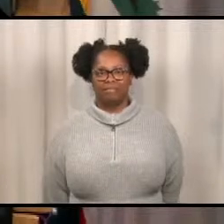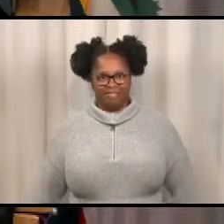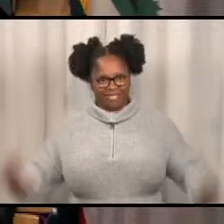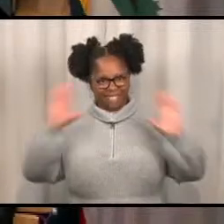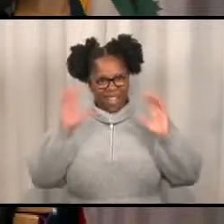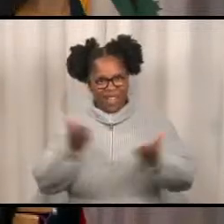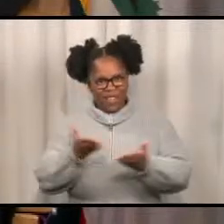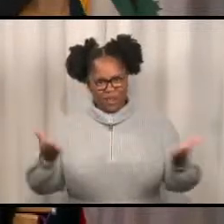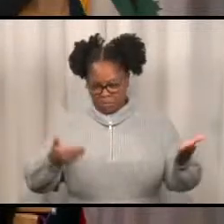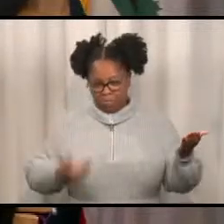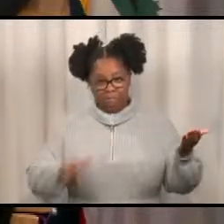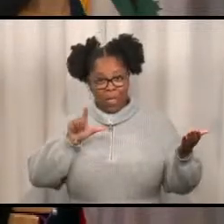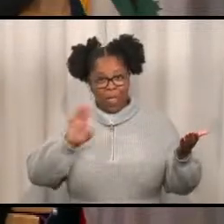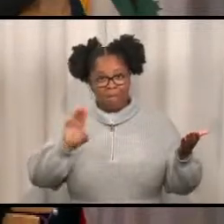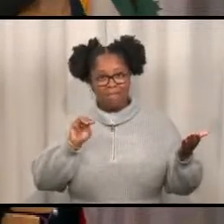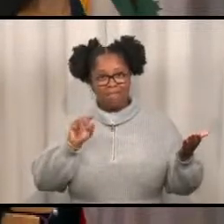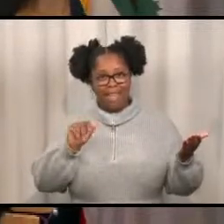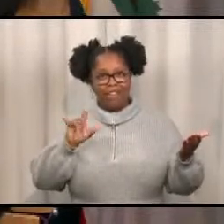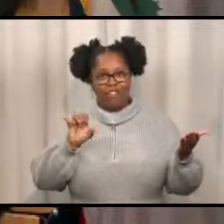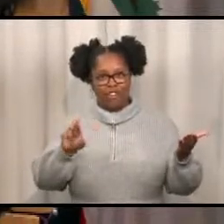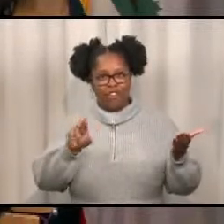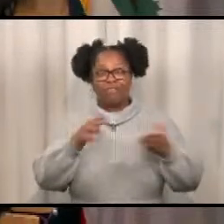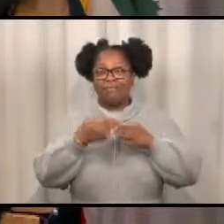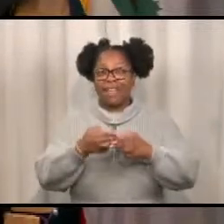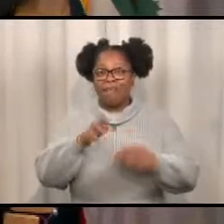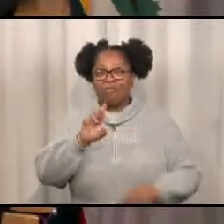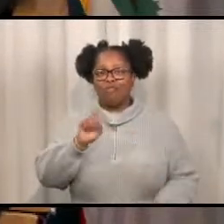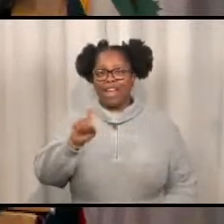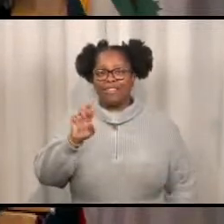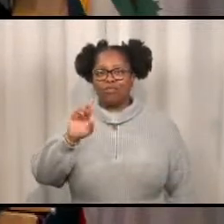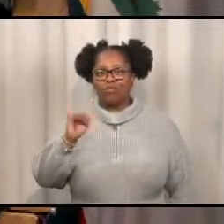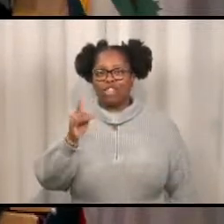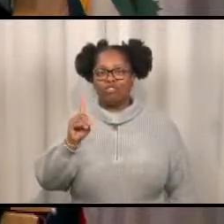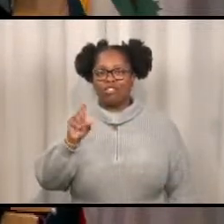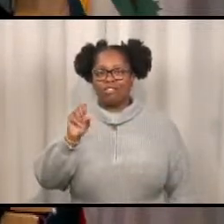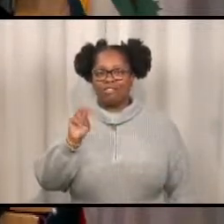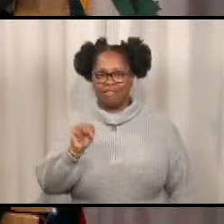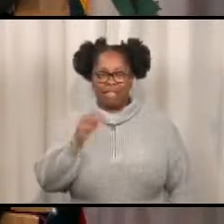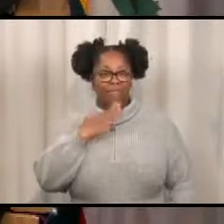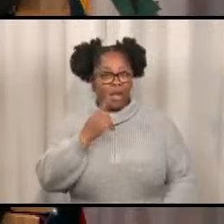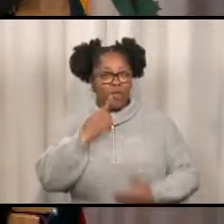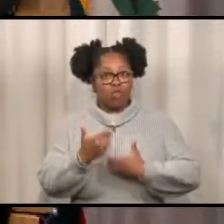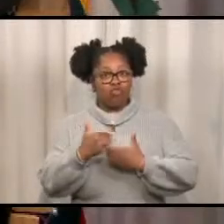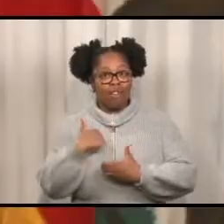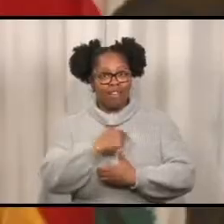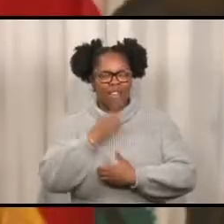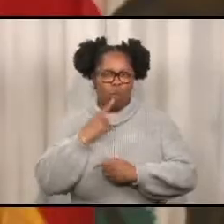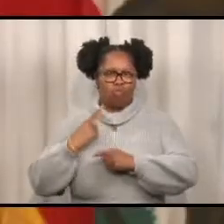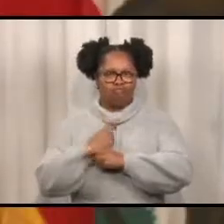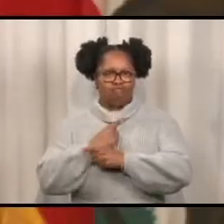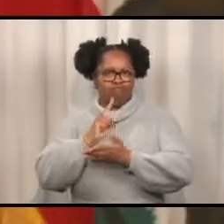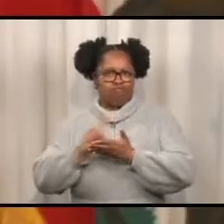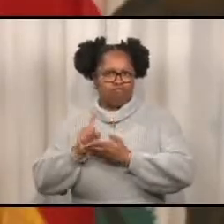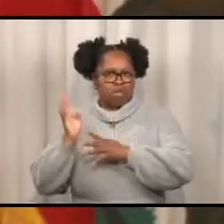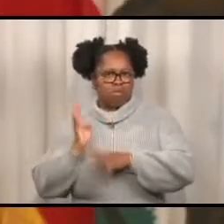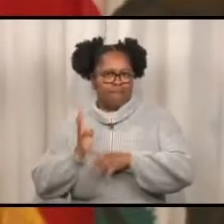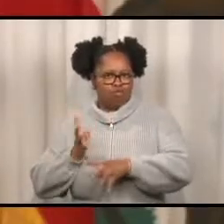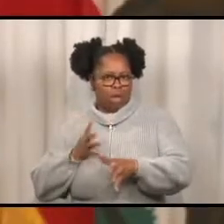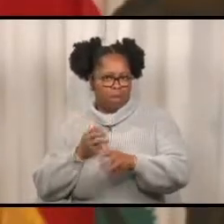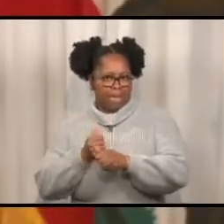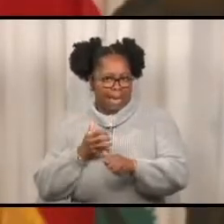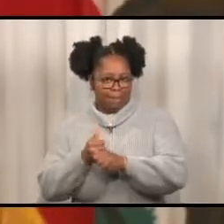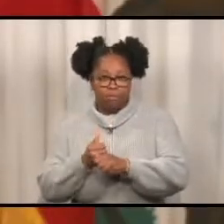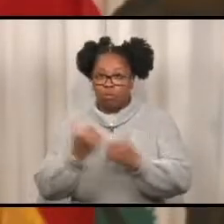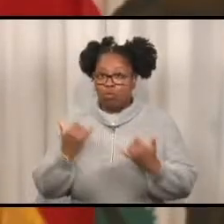Hey folks, Long Beach Mayor Rex Richardson here, and thanks for joining us for our regular live stream update. And today we're